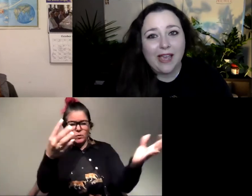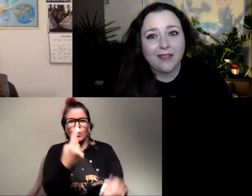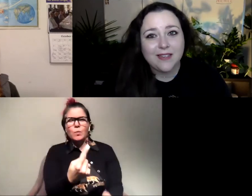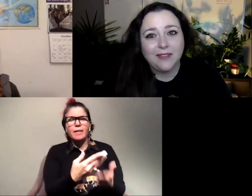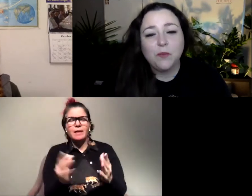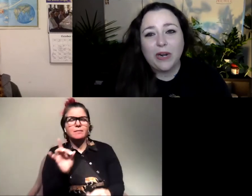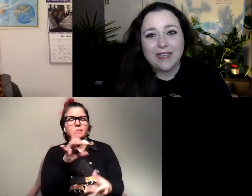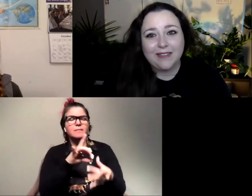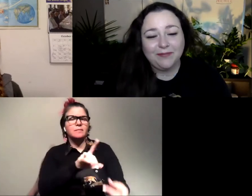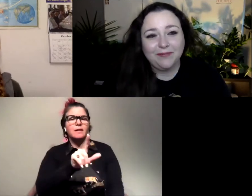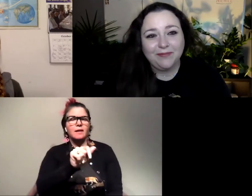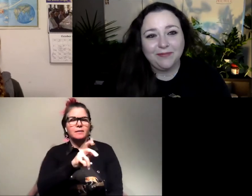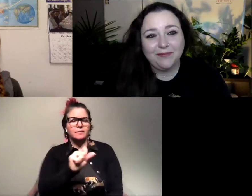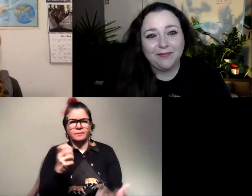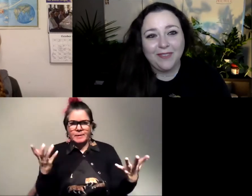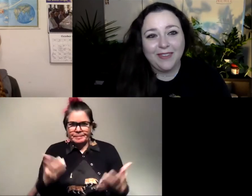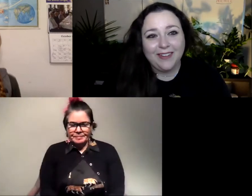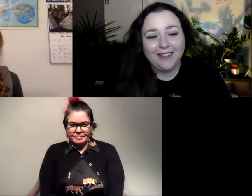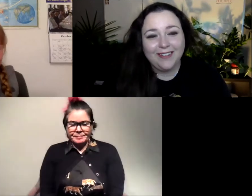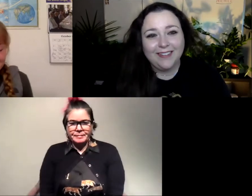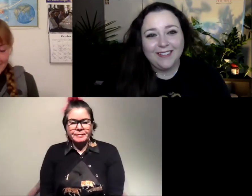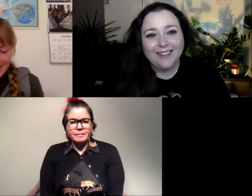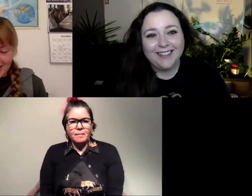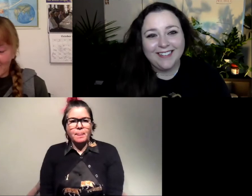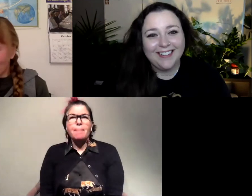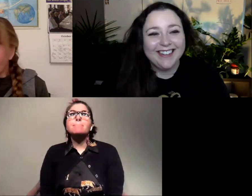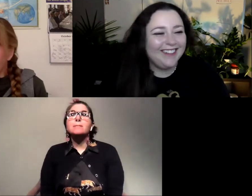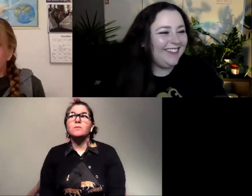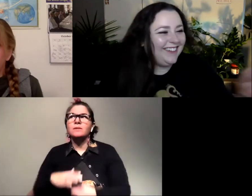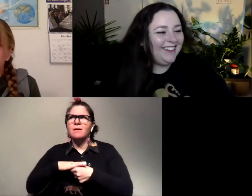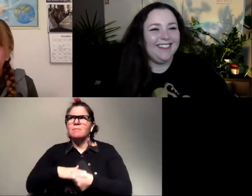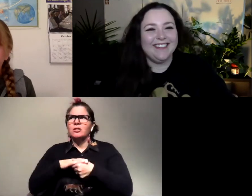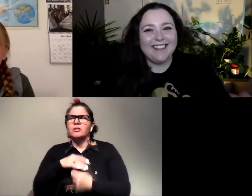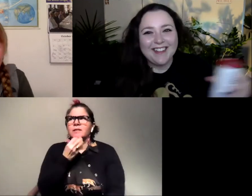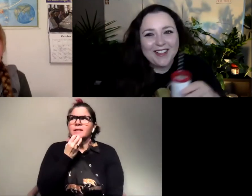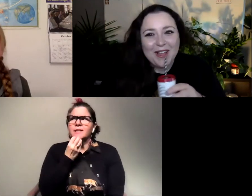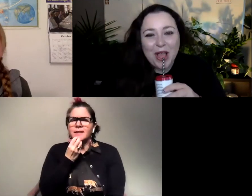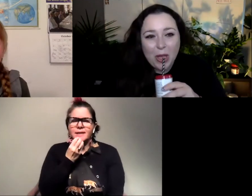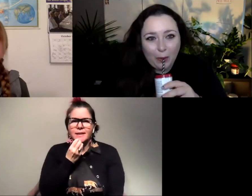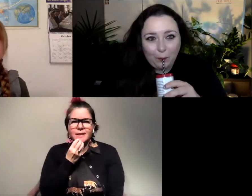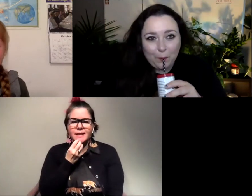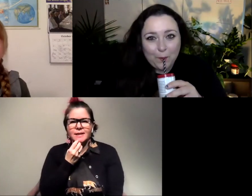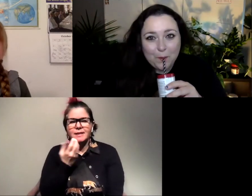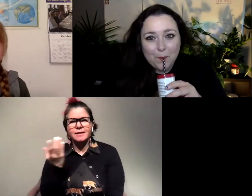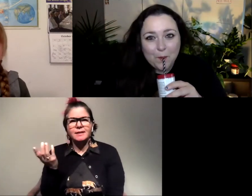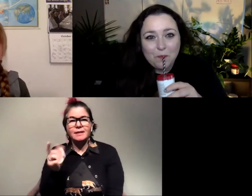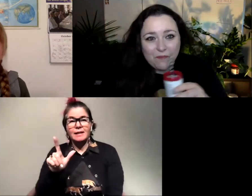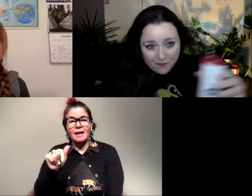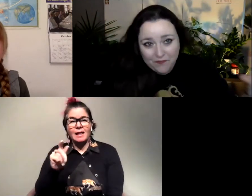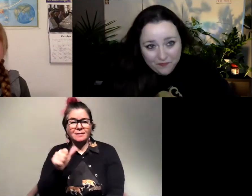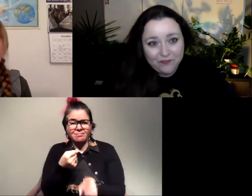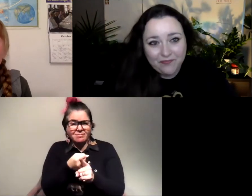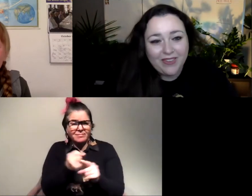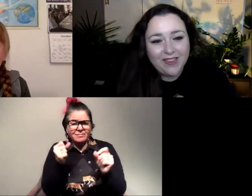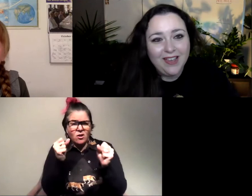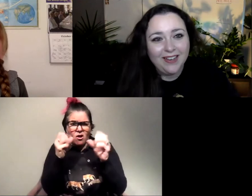about lakes. What is it? Wow, there's a lot of pressure. I think it's just that lakes are awesome. Like,